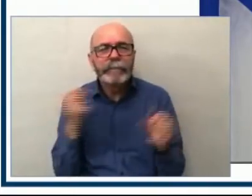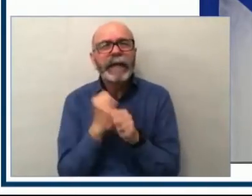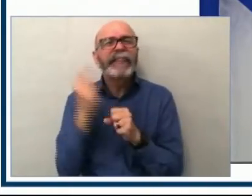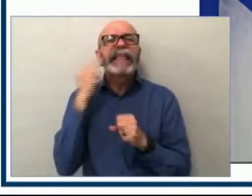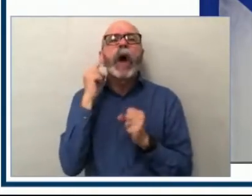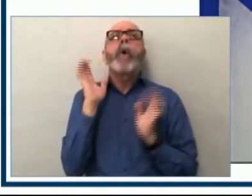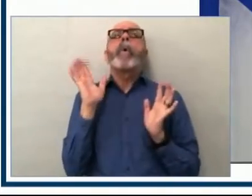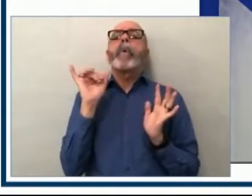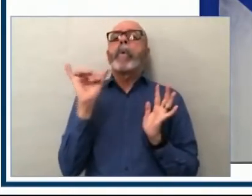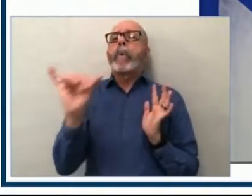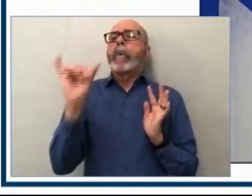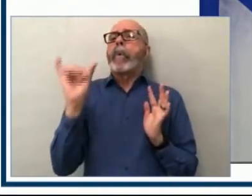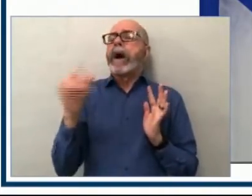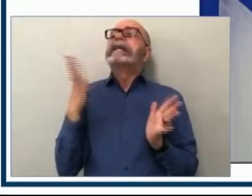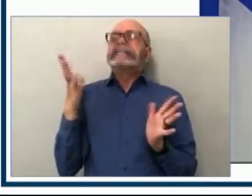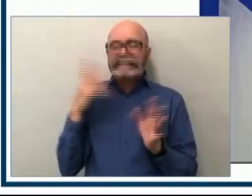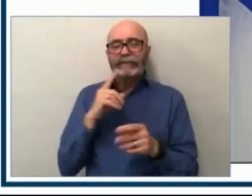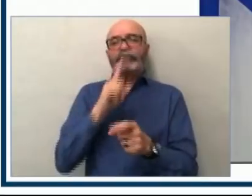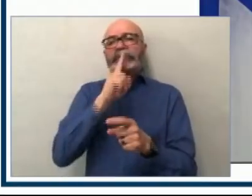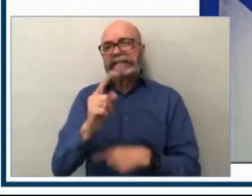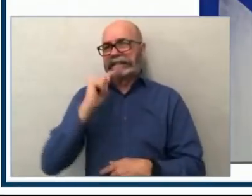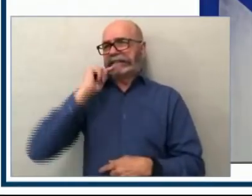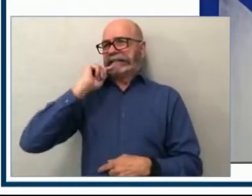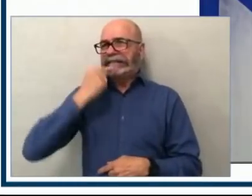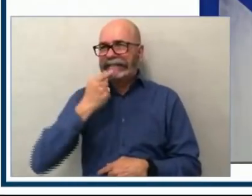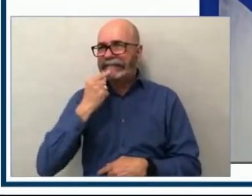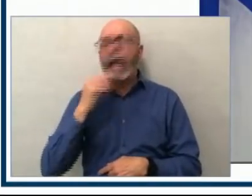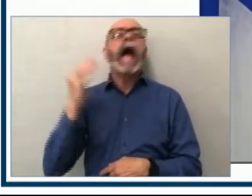vigilant, even though we are tired. We have to